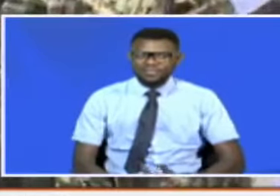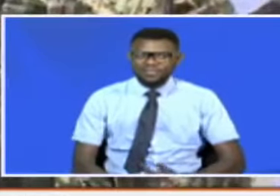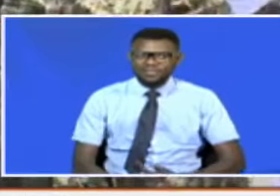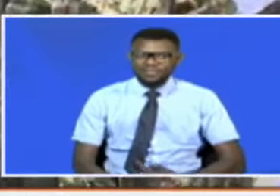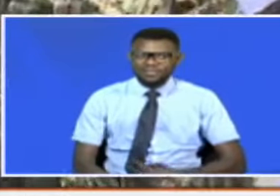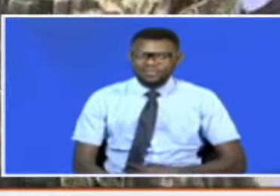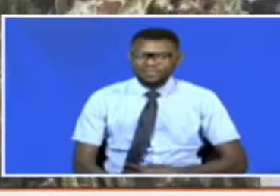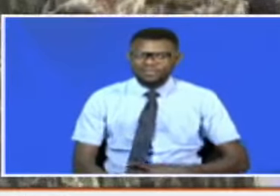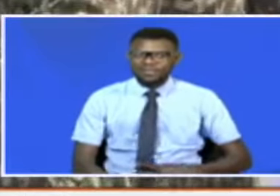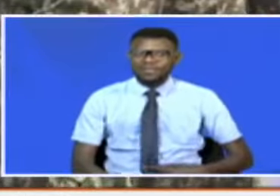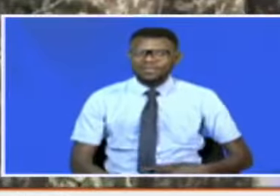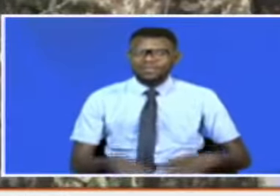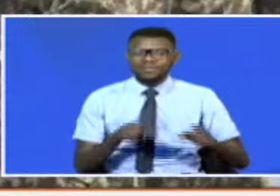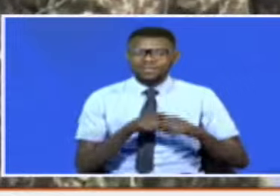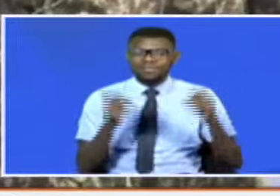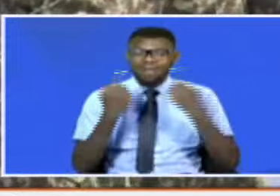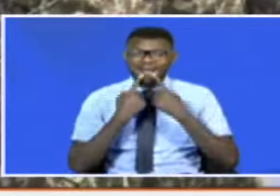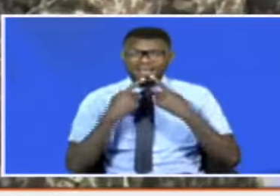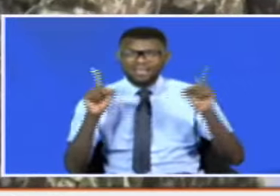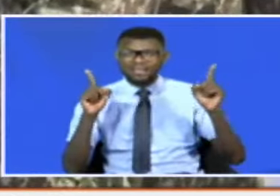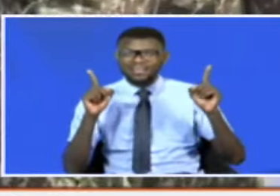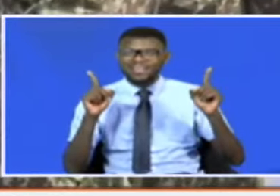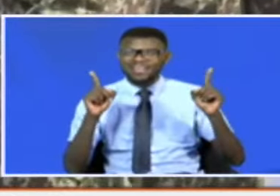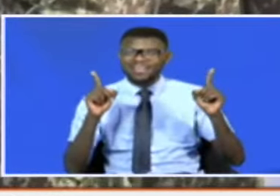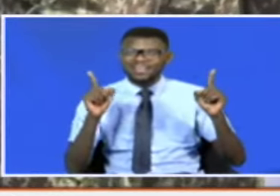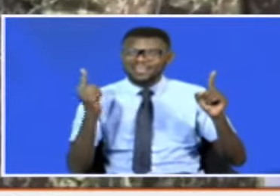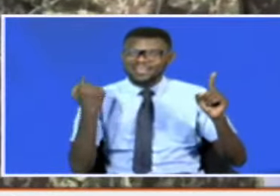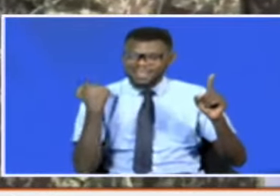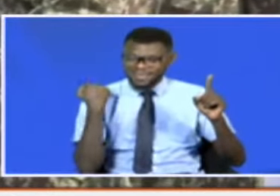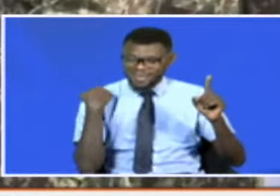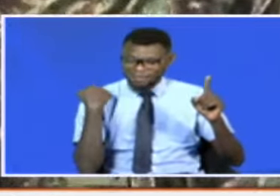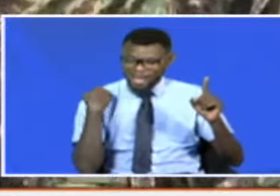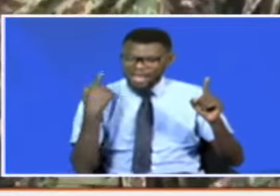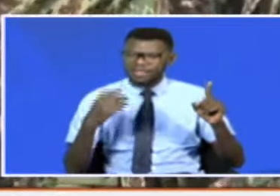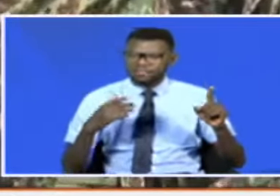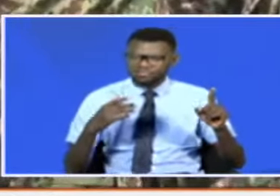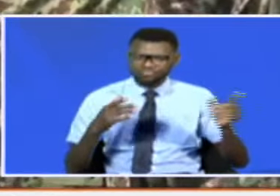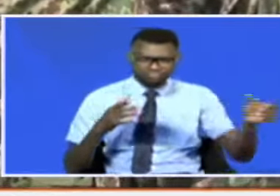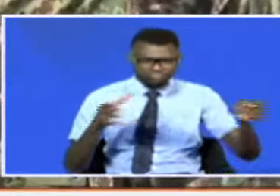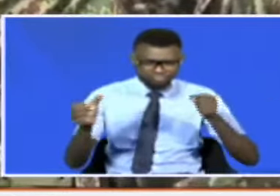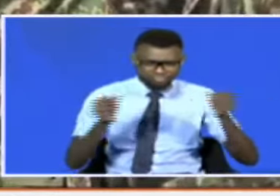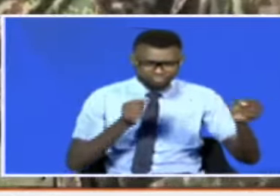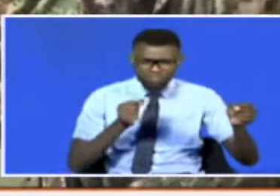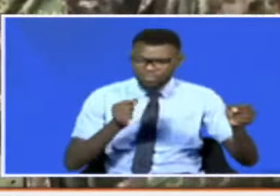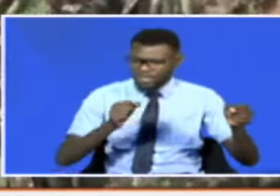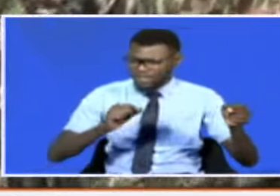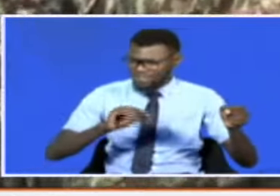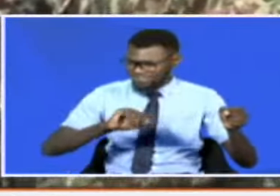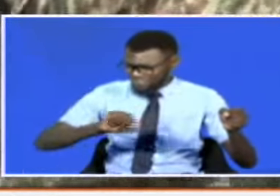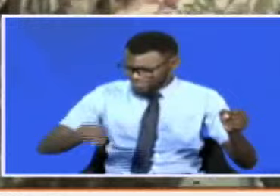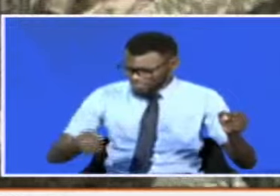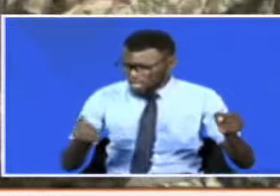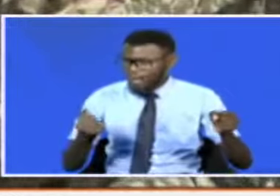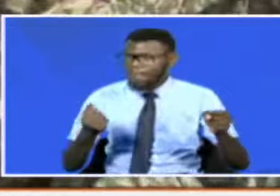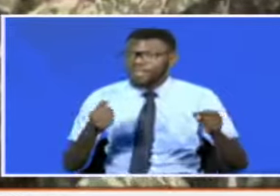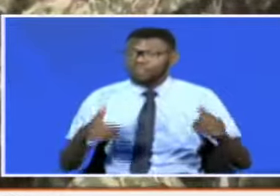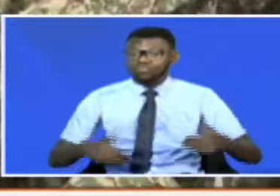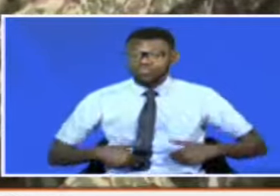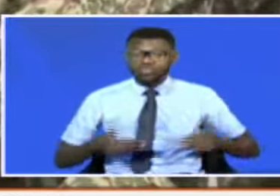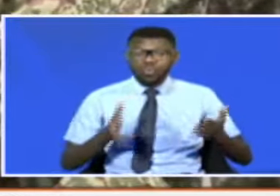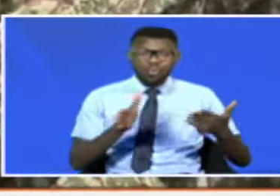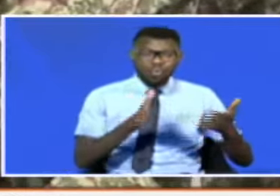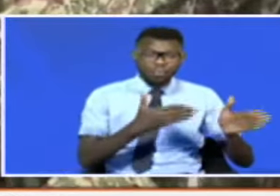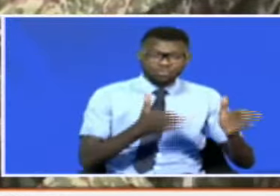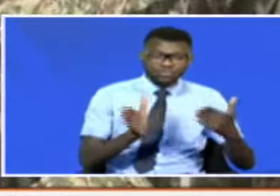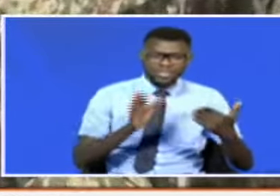The president also announced an increase in the number of recruits per intake by 5,000, offering more opportunities to the youth at a time when